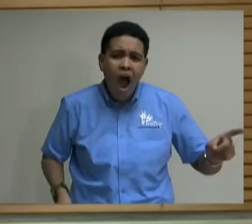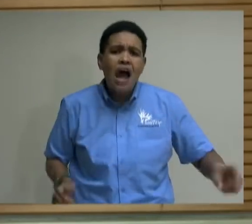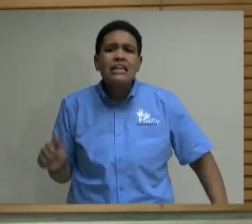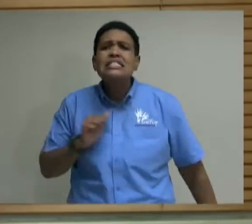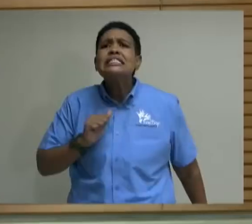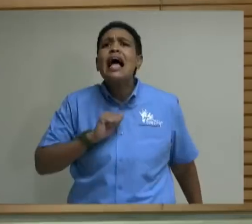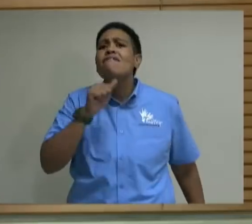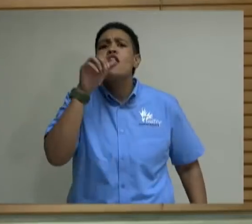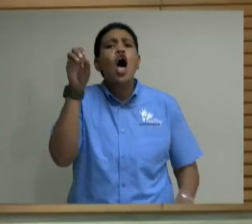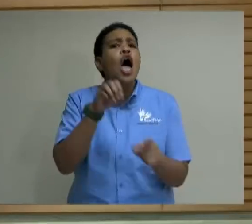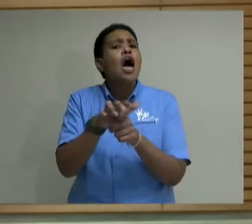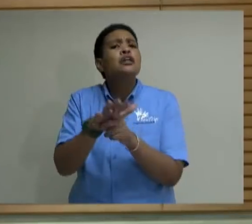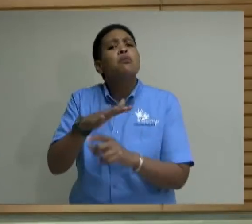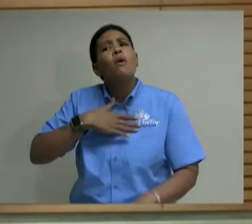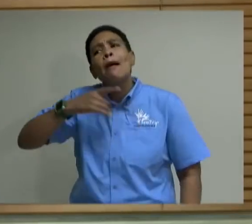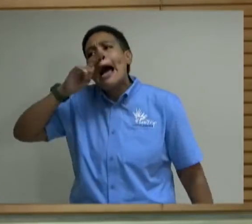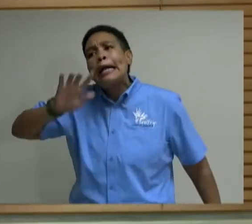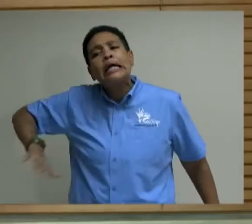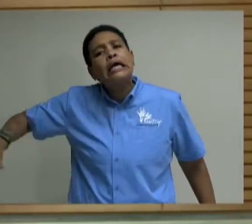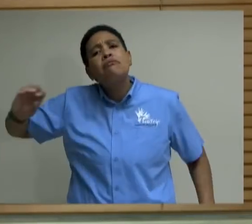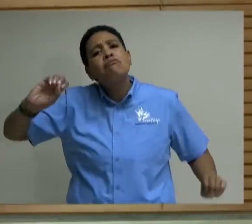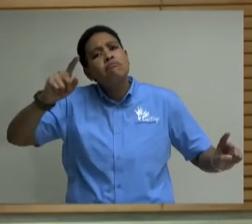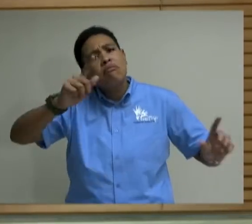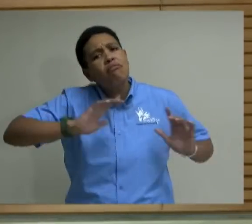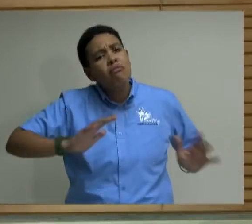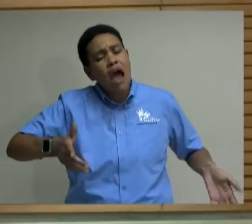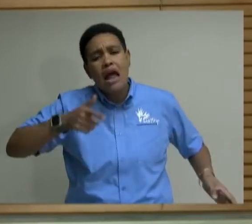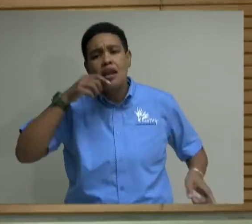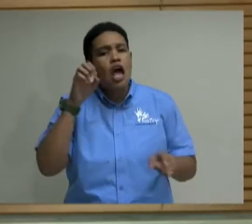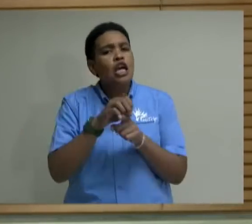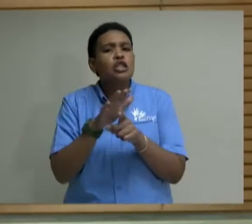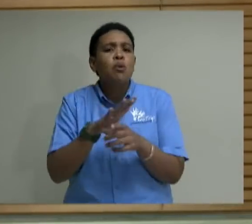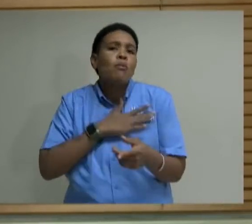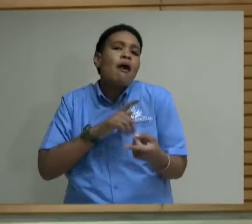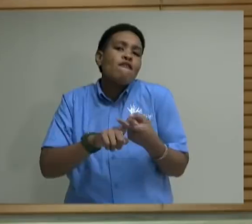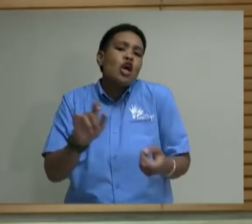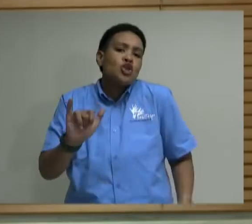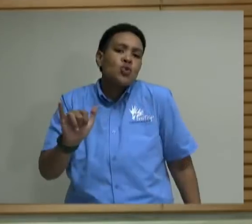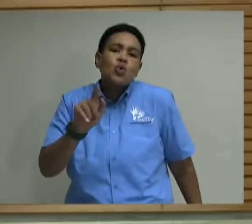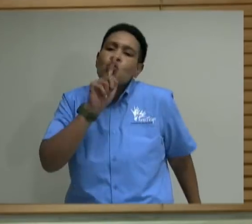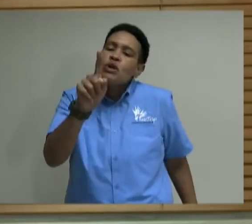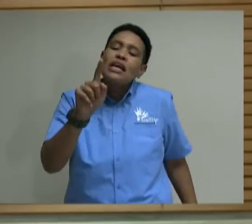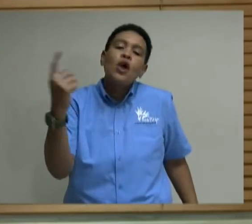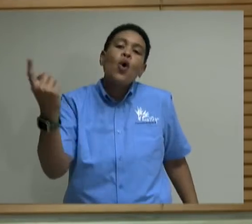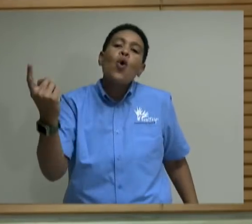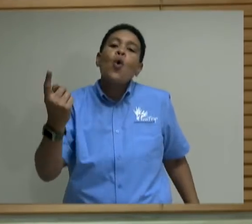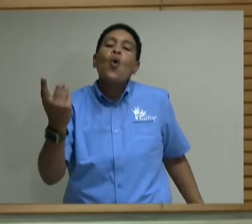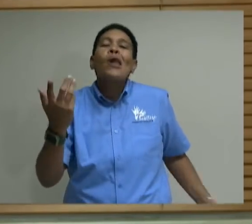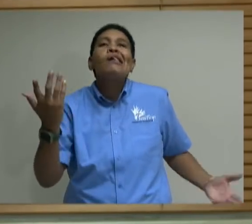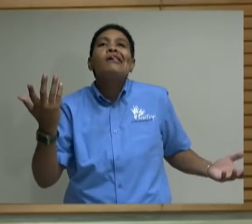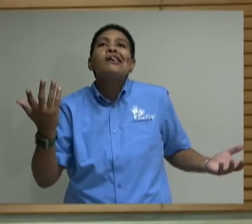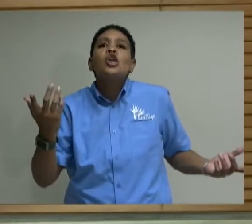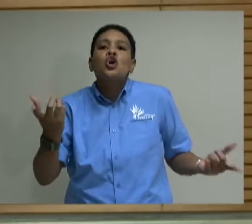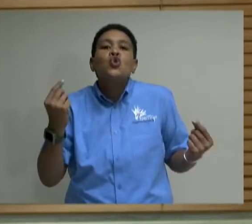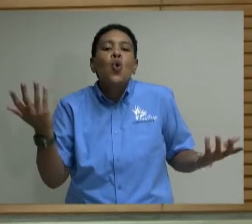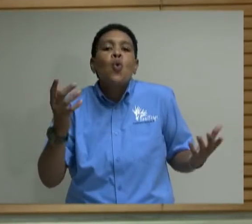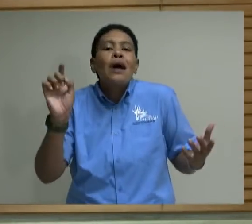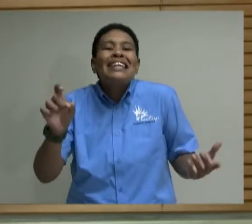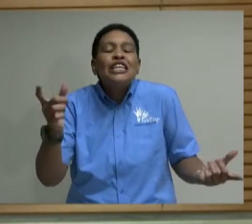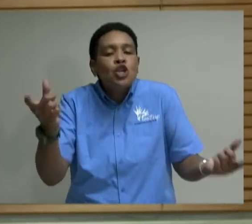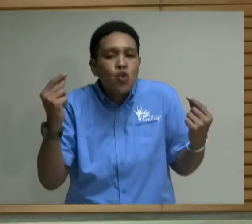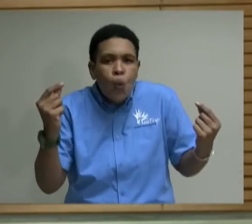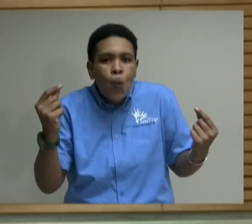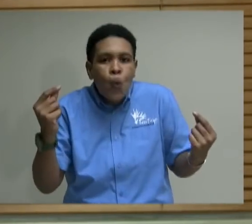not exposing my children and that I was not exposing my friends. Really, it was just a case of do what needs to be